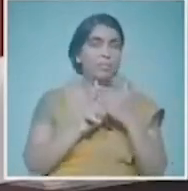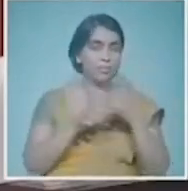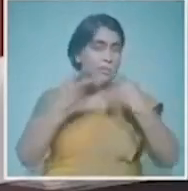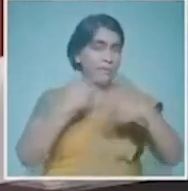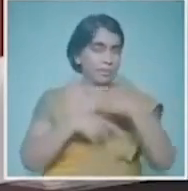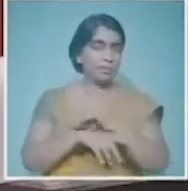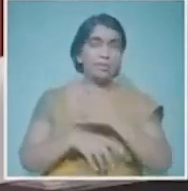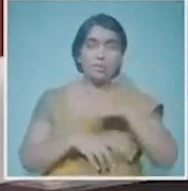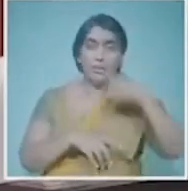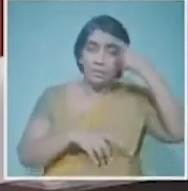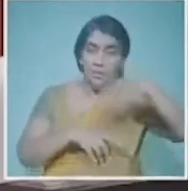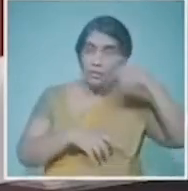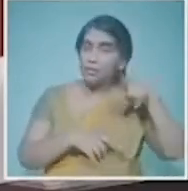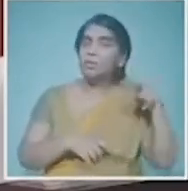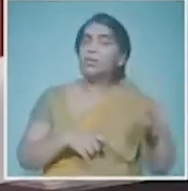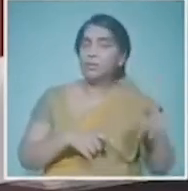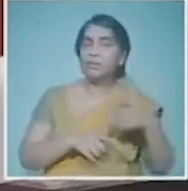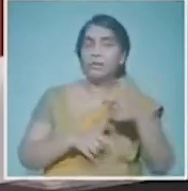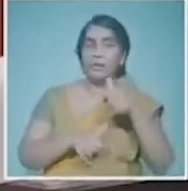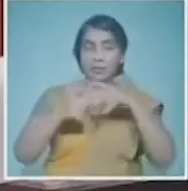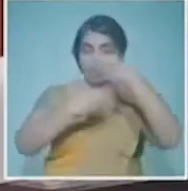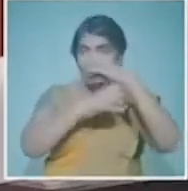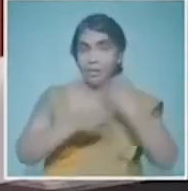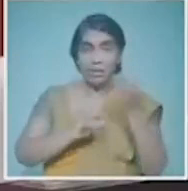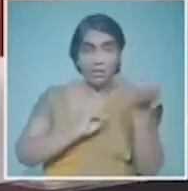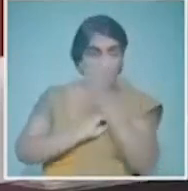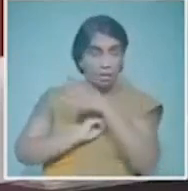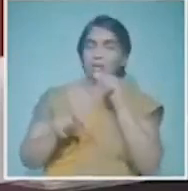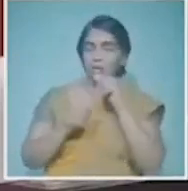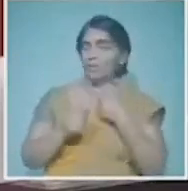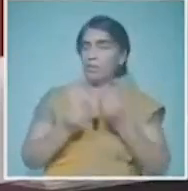think, becomes very, very important, particularly in the Northeast. The sooner you